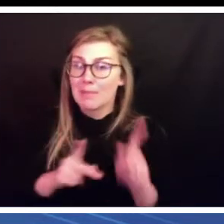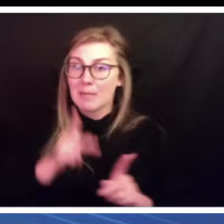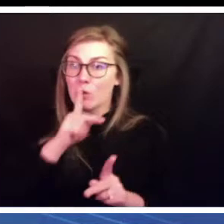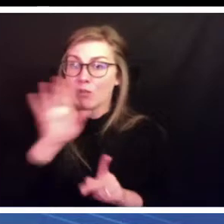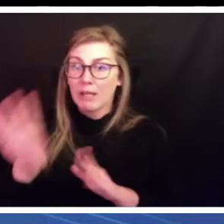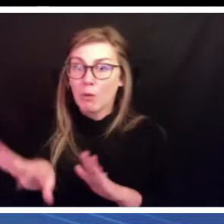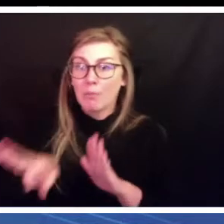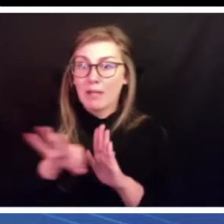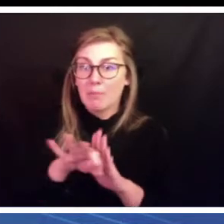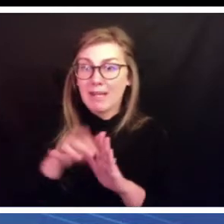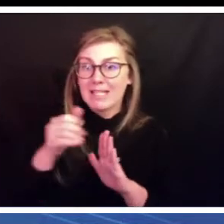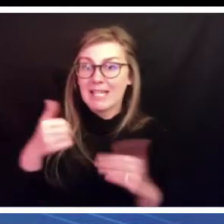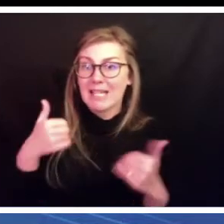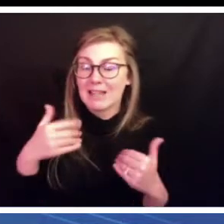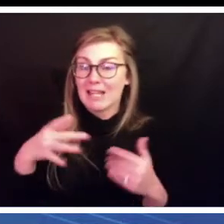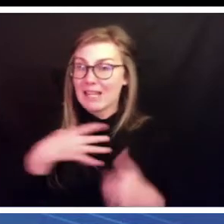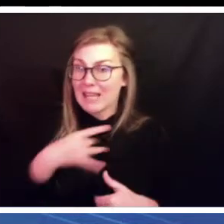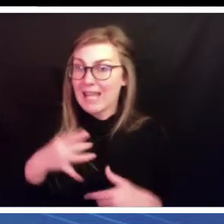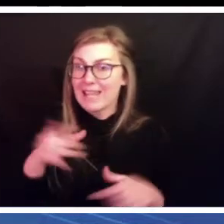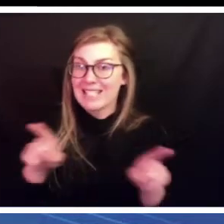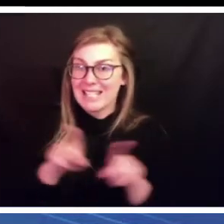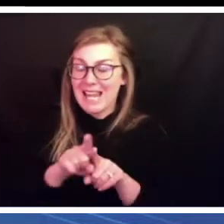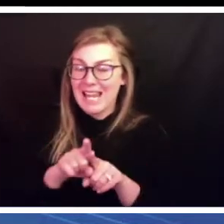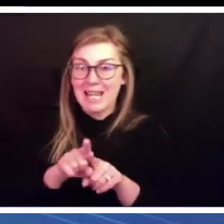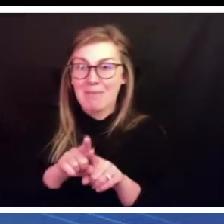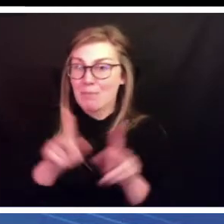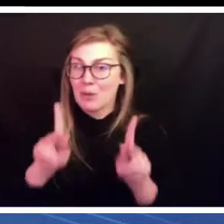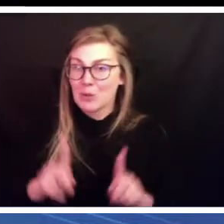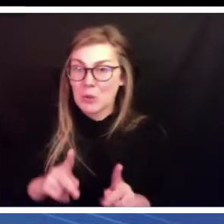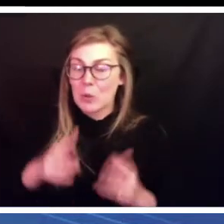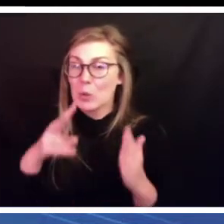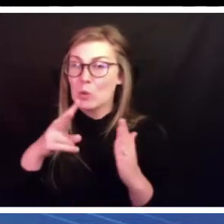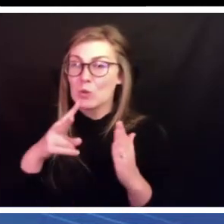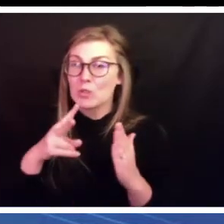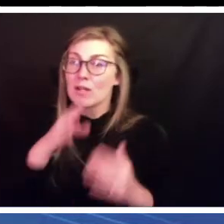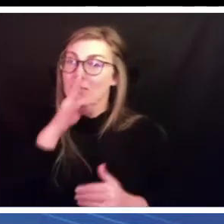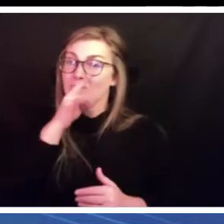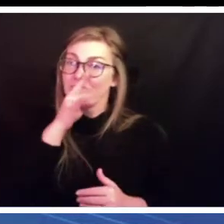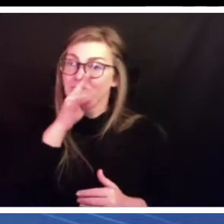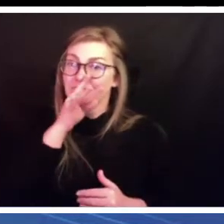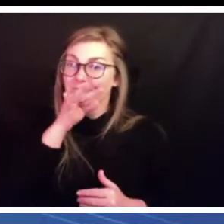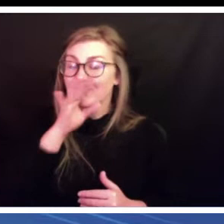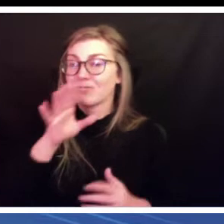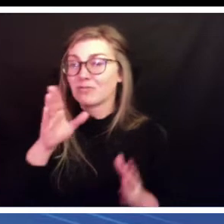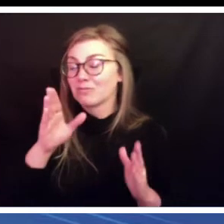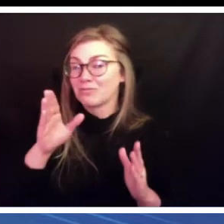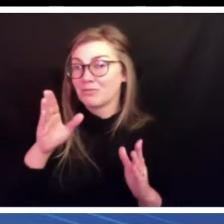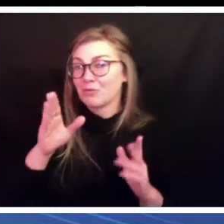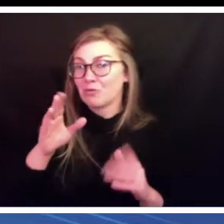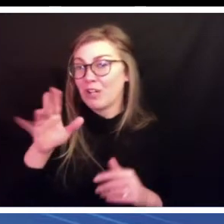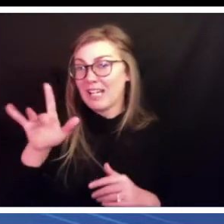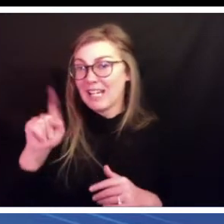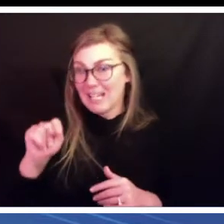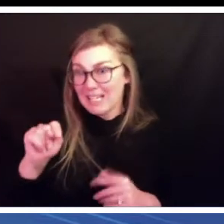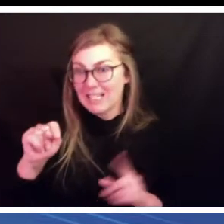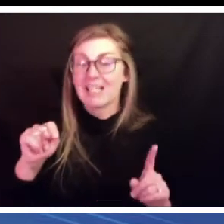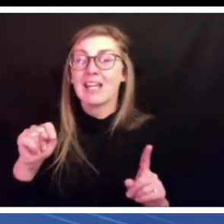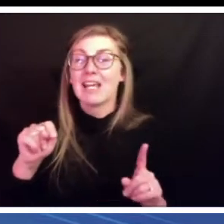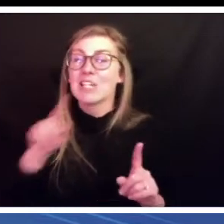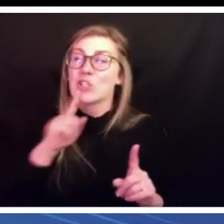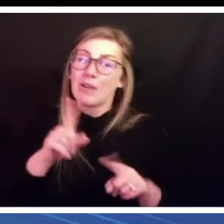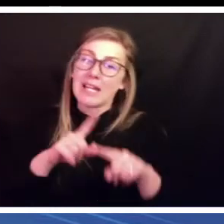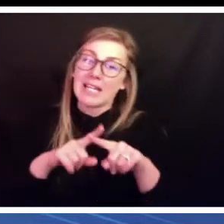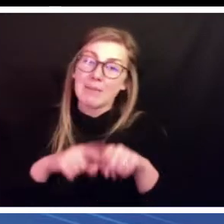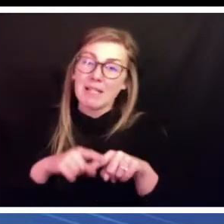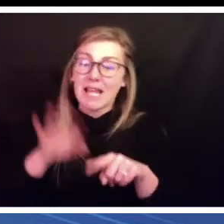imagine some like the same audio description narrator and they like to follow them as well, depending on the amount of content you do. So I think, again,